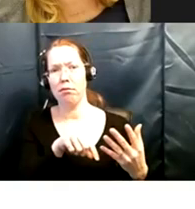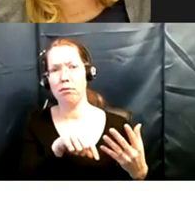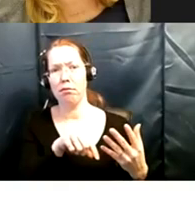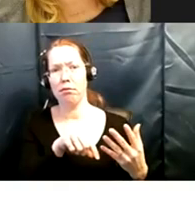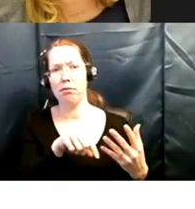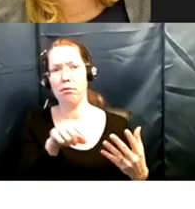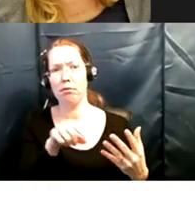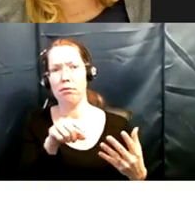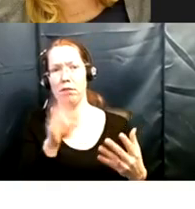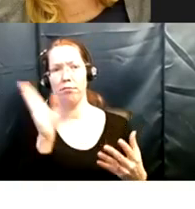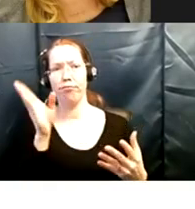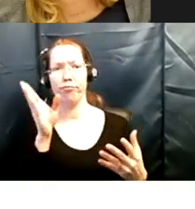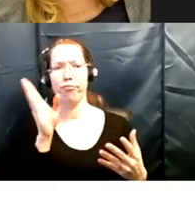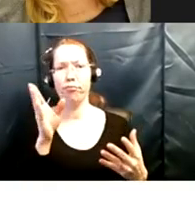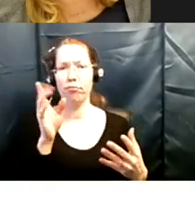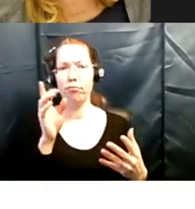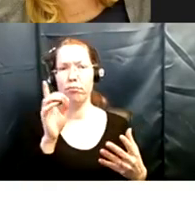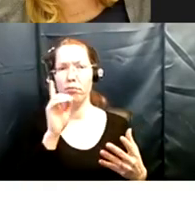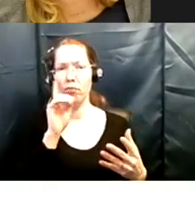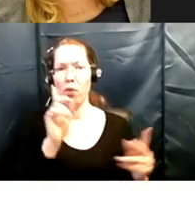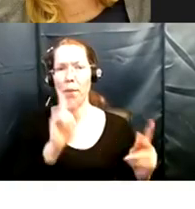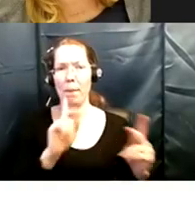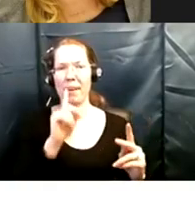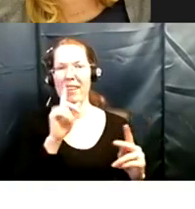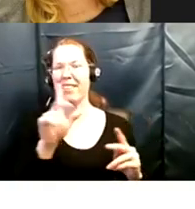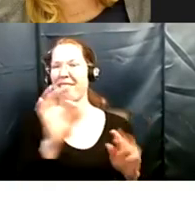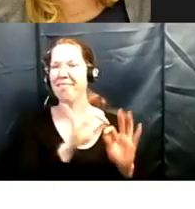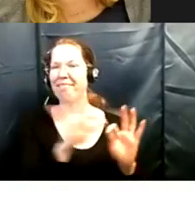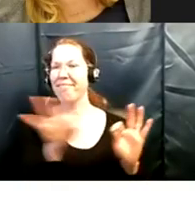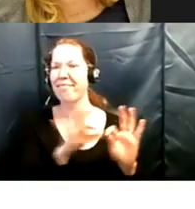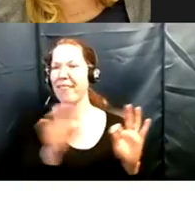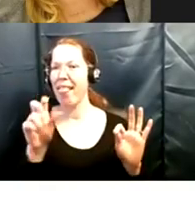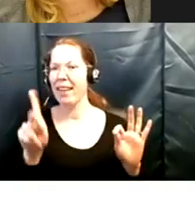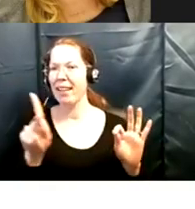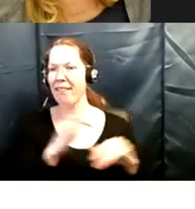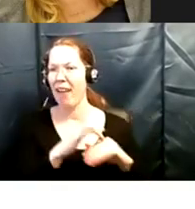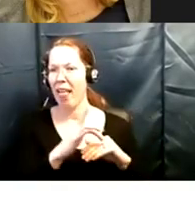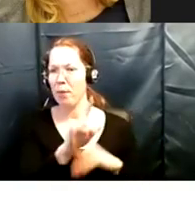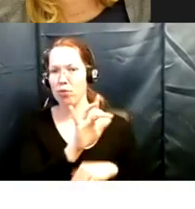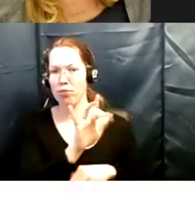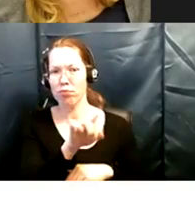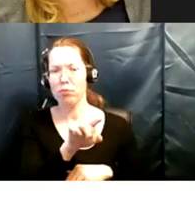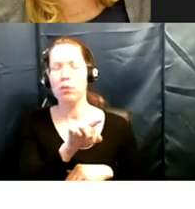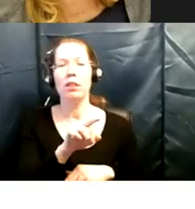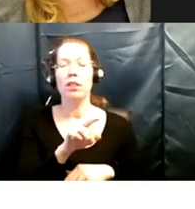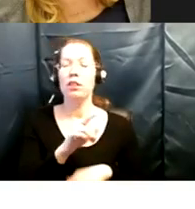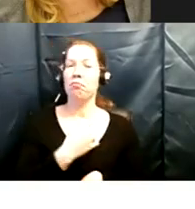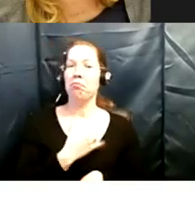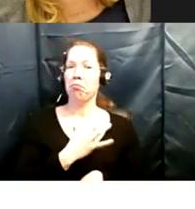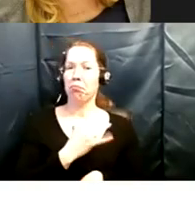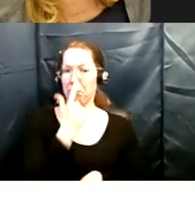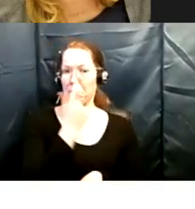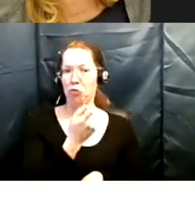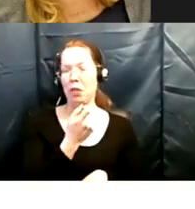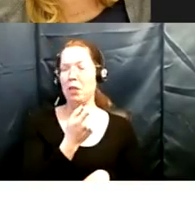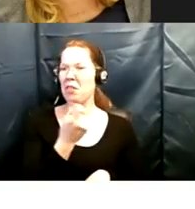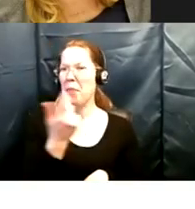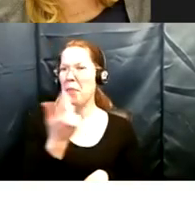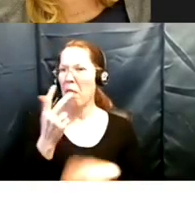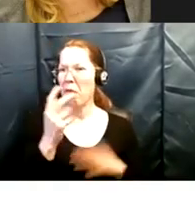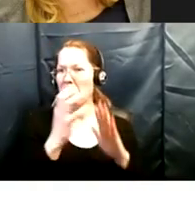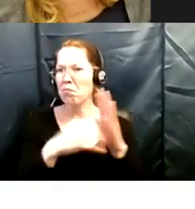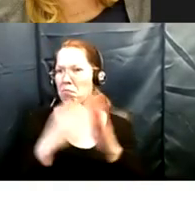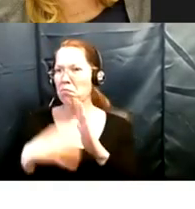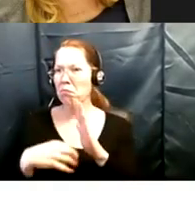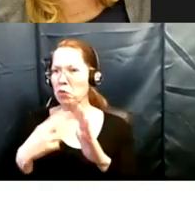presentation for folks if you want this. So I put the link here. It's really interesting, and it's not difficult to read. It's only about 3 pages. You can click this